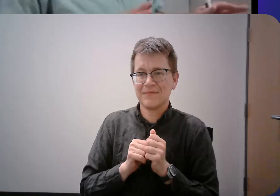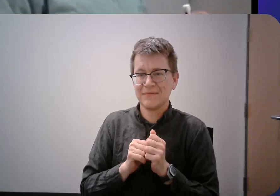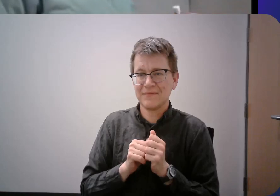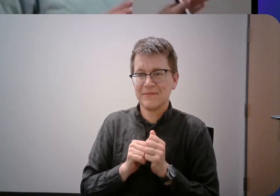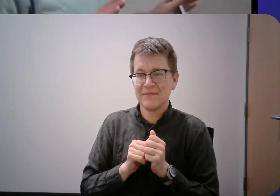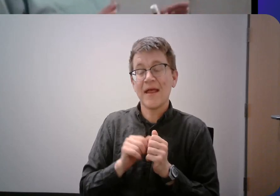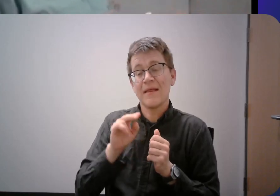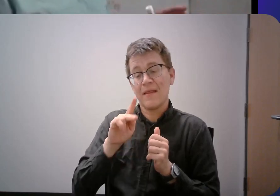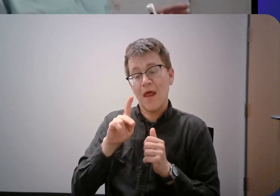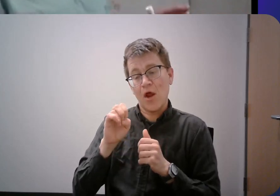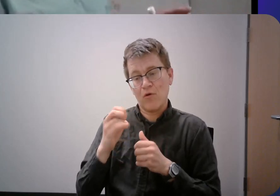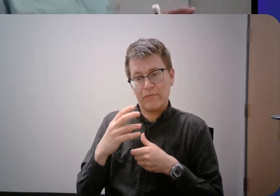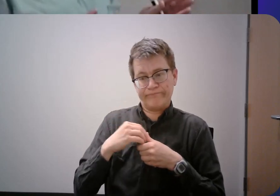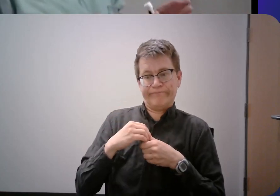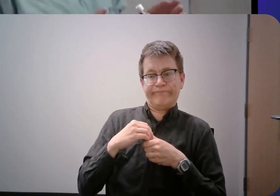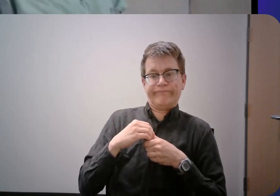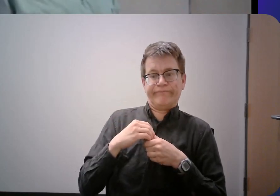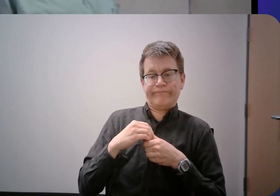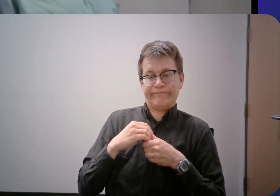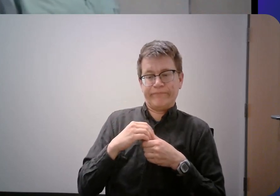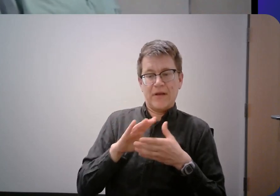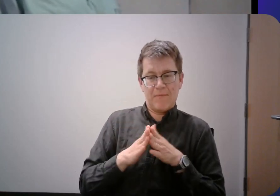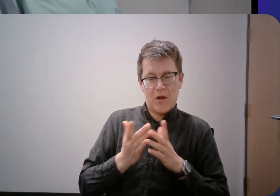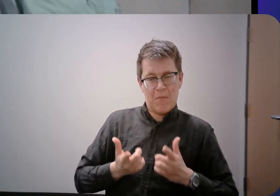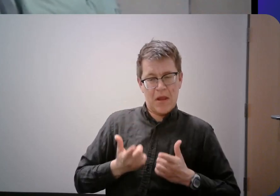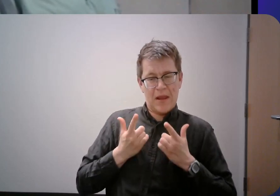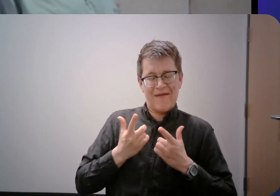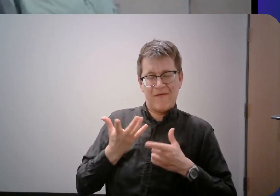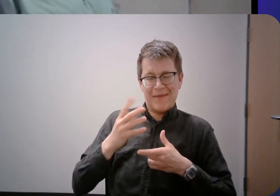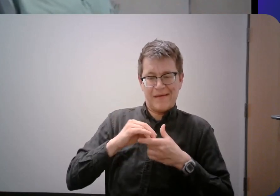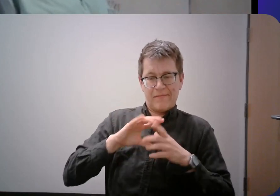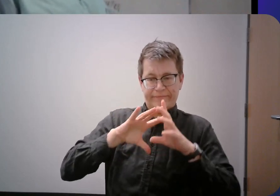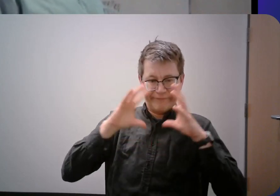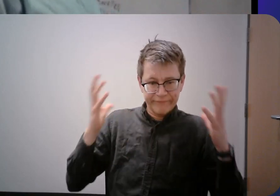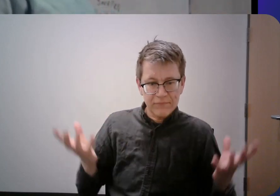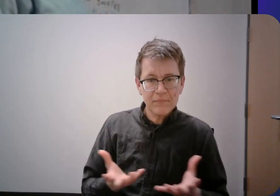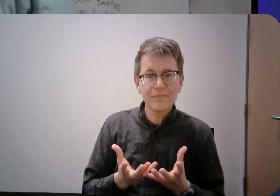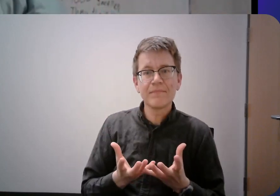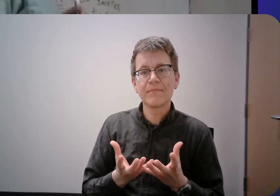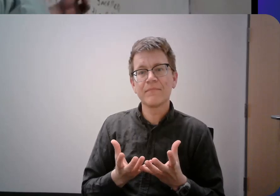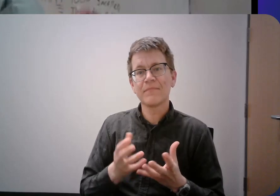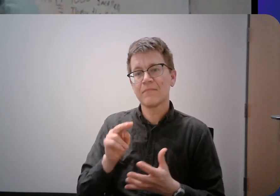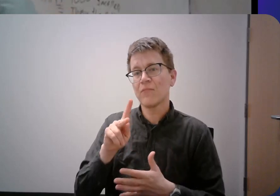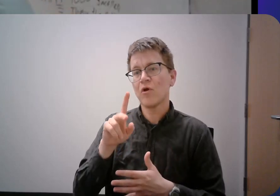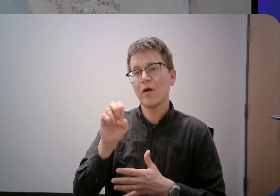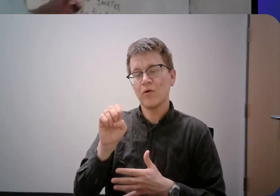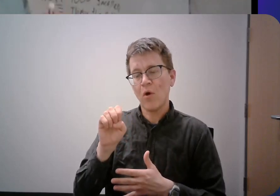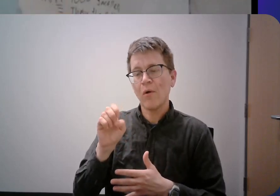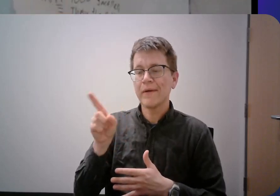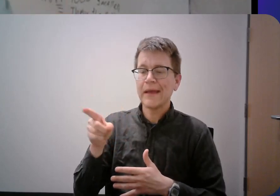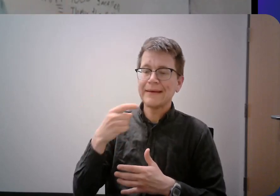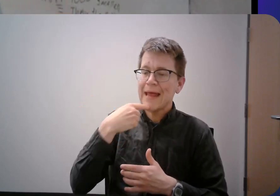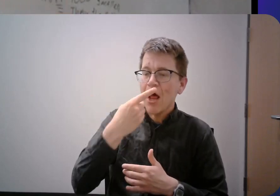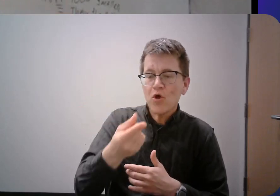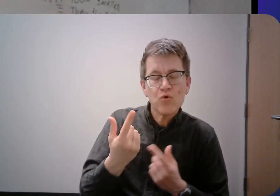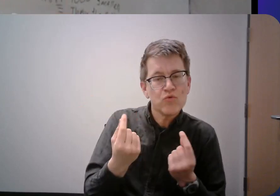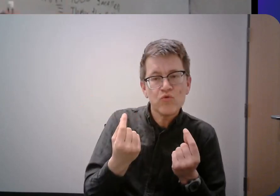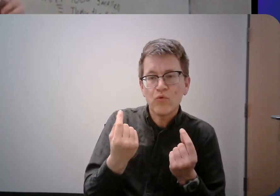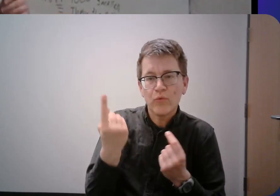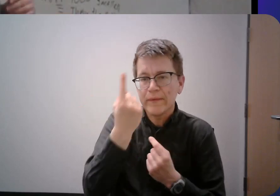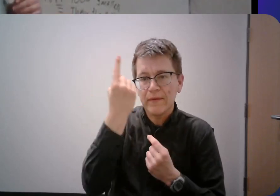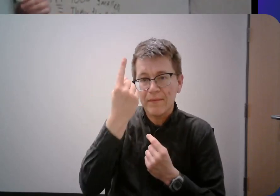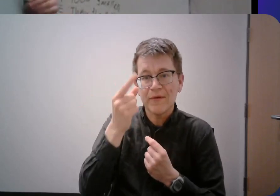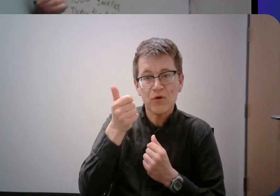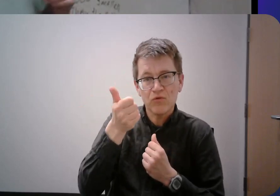make you do something that the note suggested. Does that make sense? Yes. I can send a good note or I can send a bad note. I can